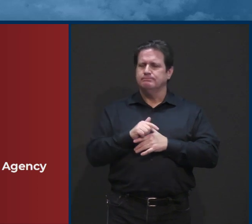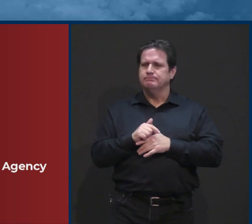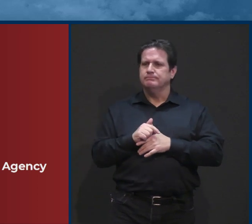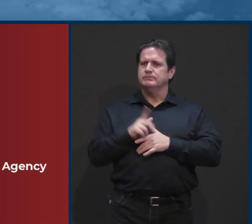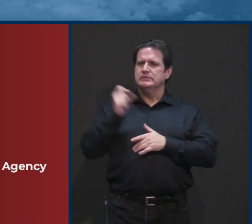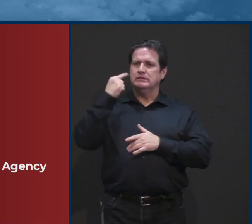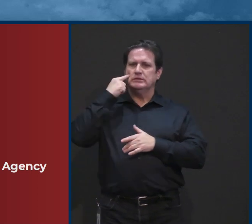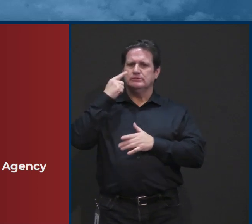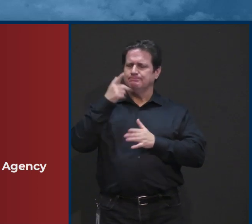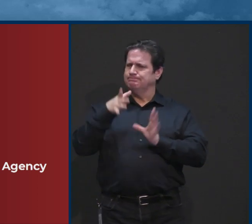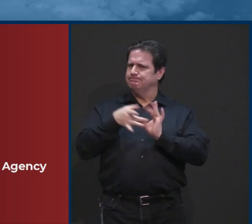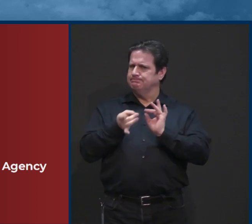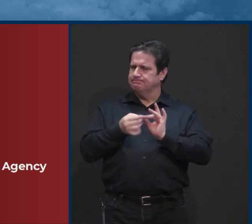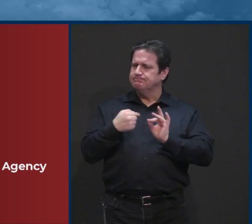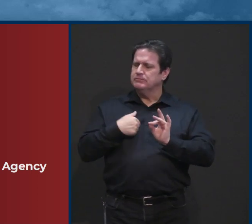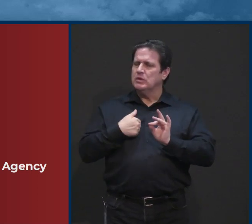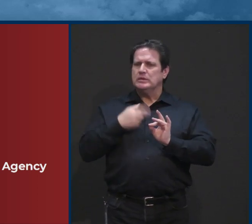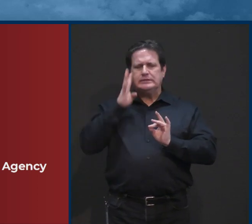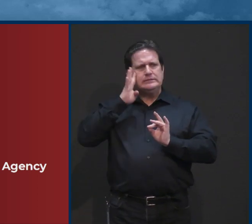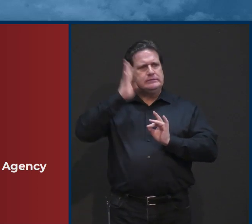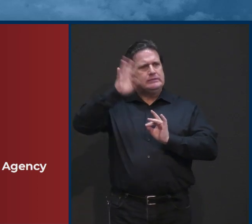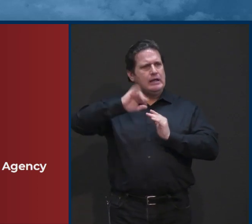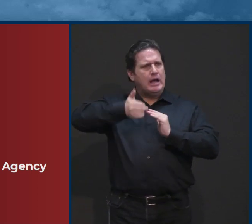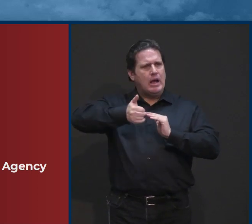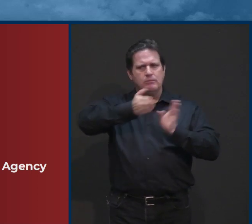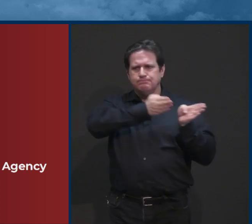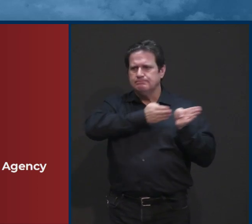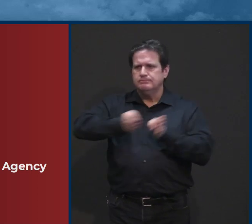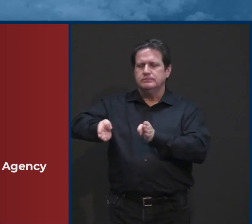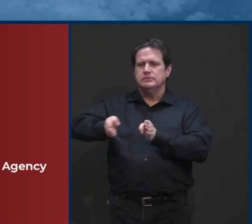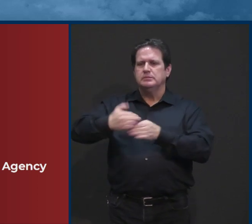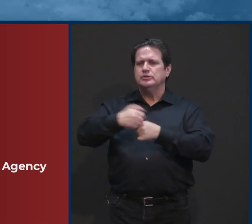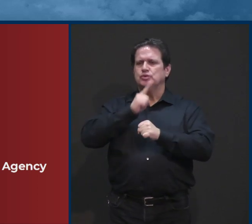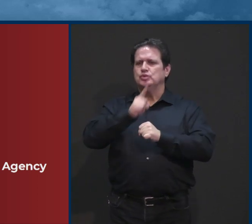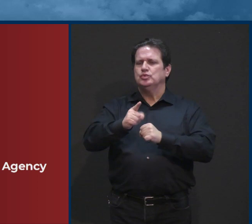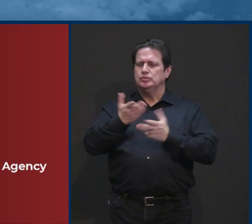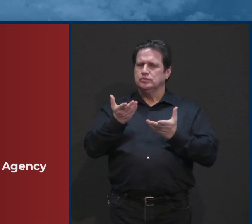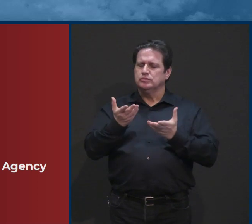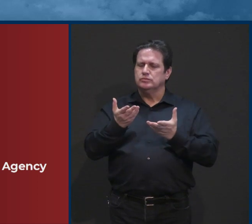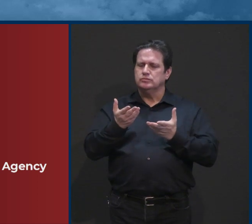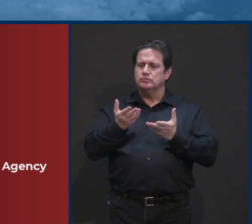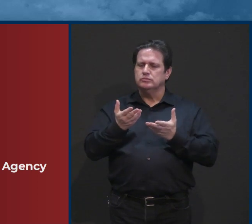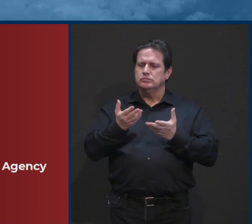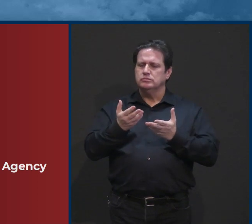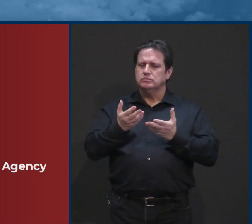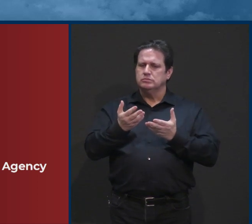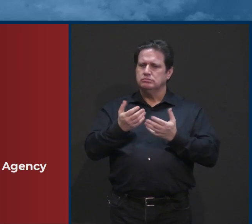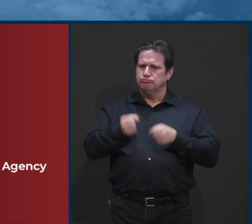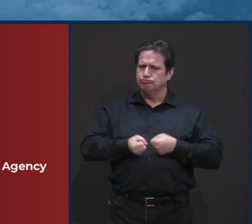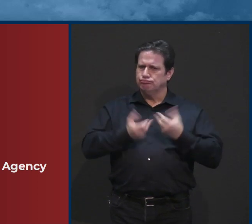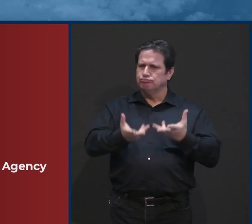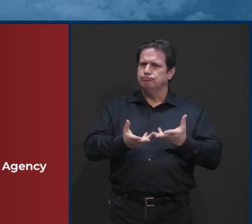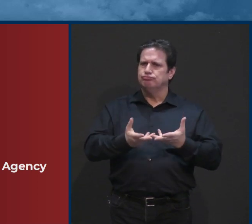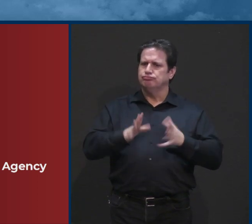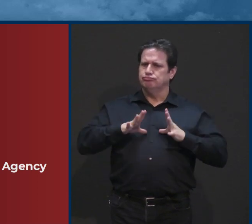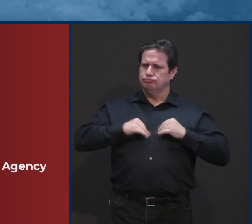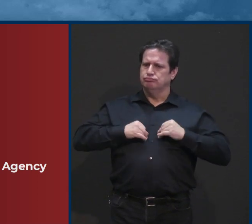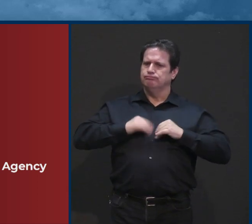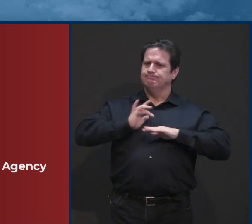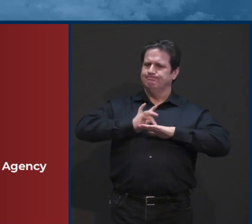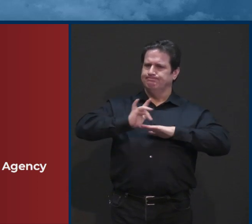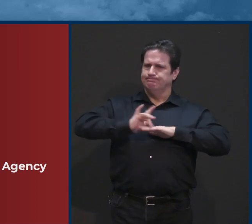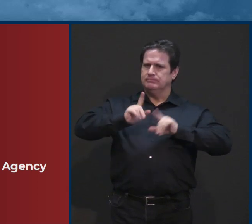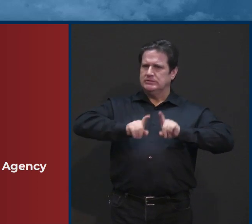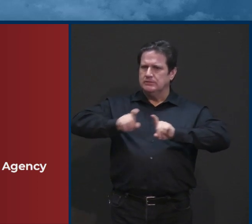governor alluded to, we really wanted to come up with a strategy to make sure we were in a position to accept and turn around